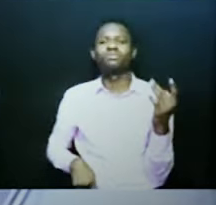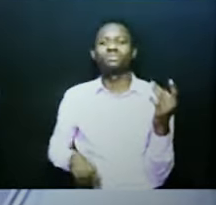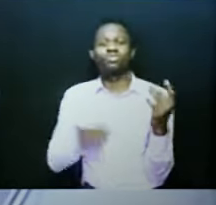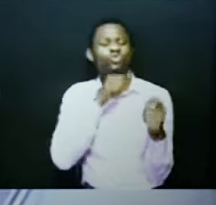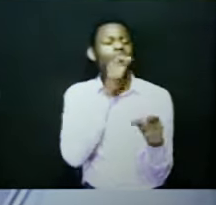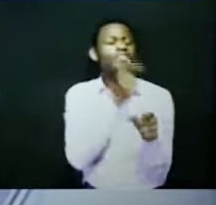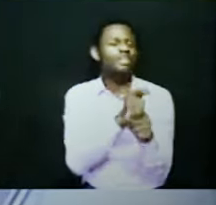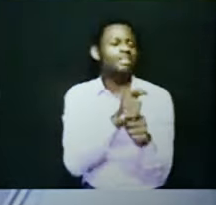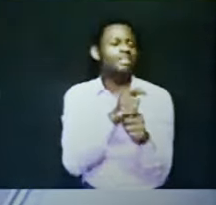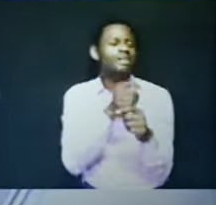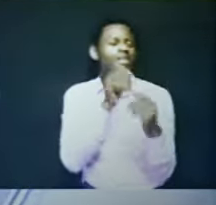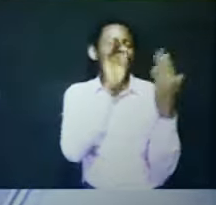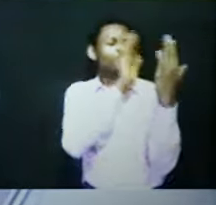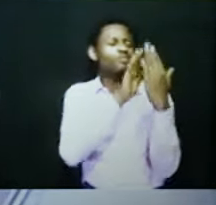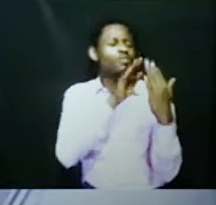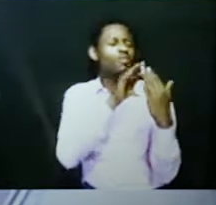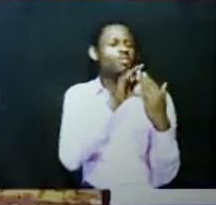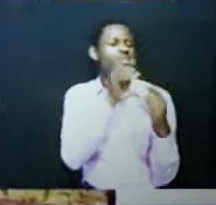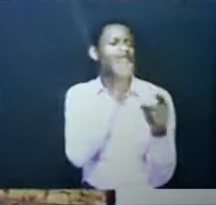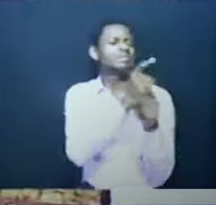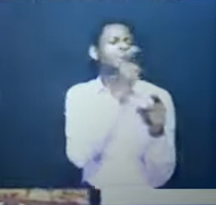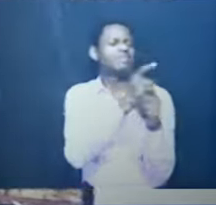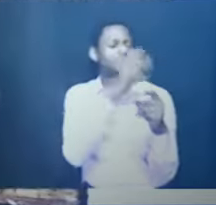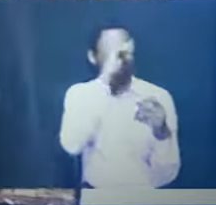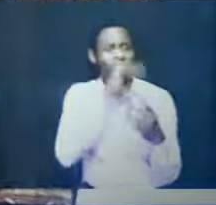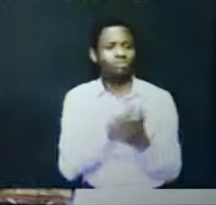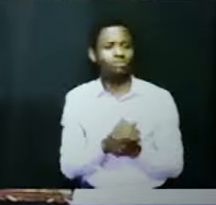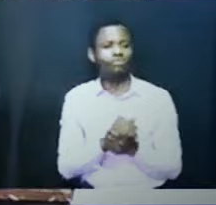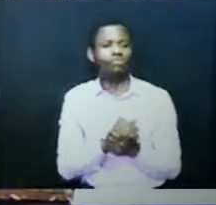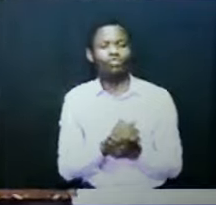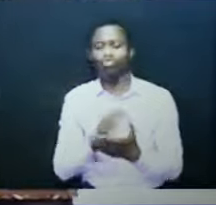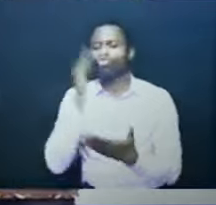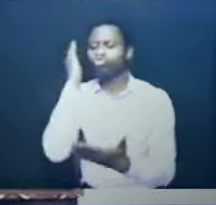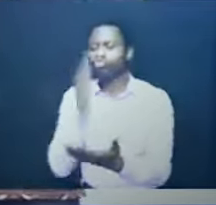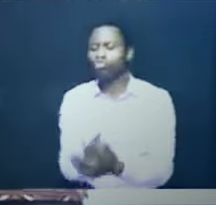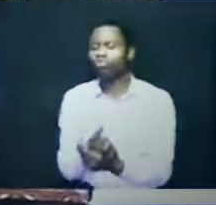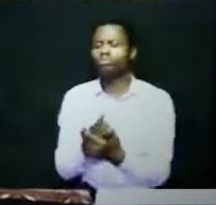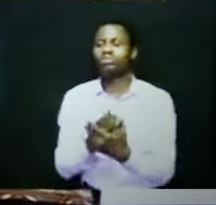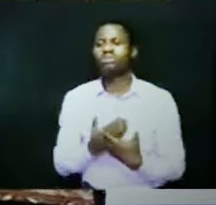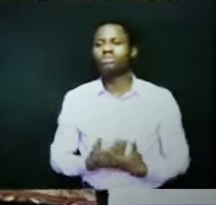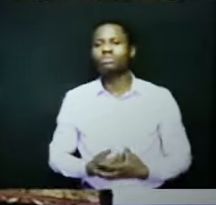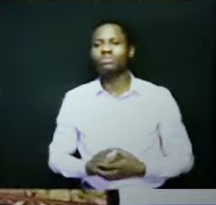mean men. Onyina empapa hwekwa anim. So let us stop blaming